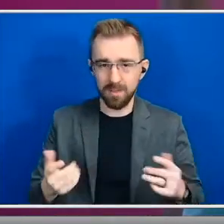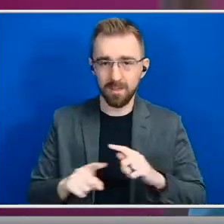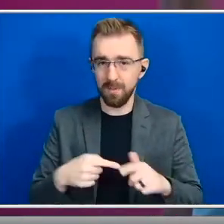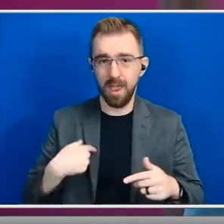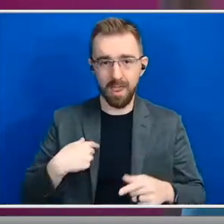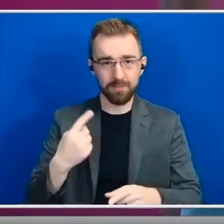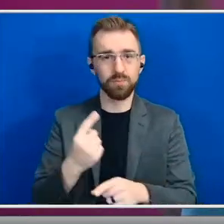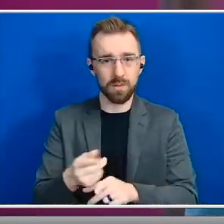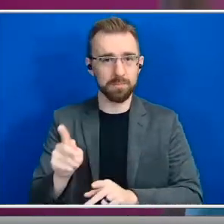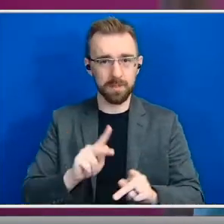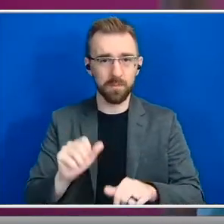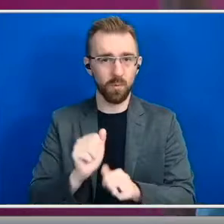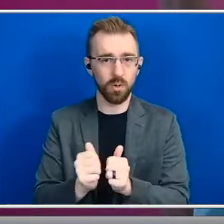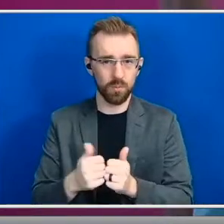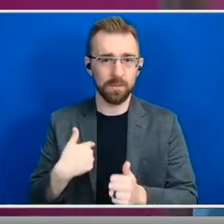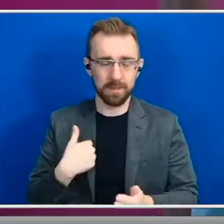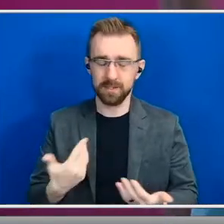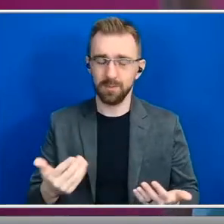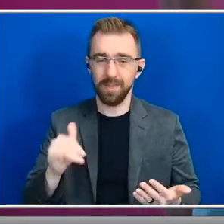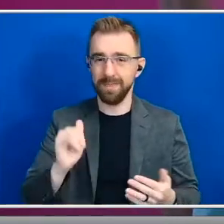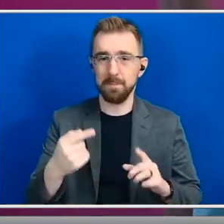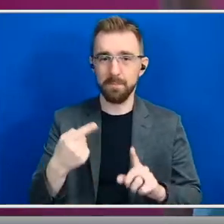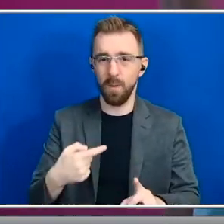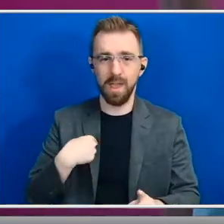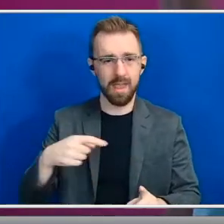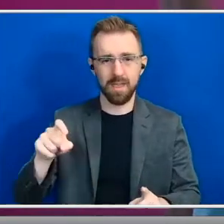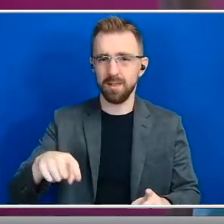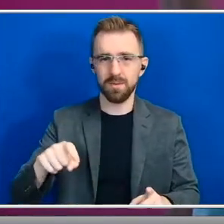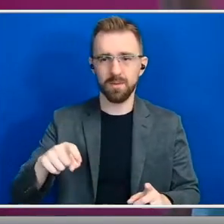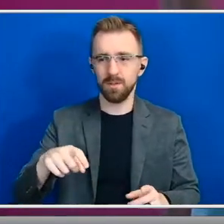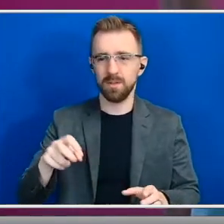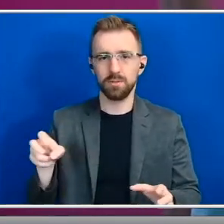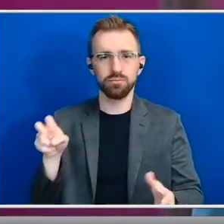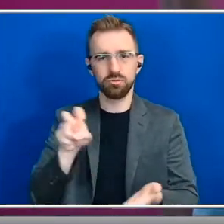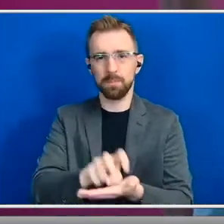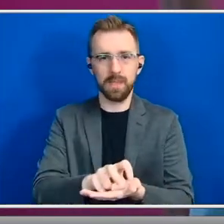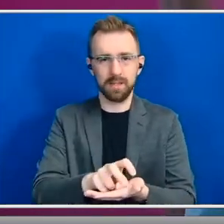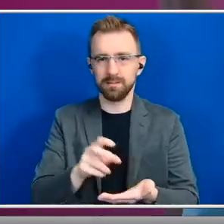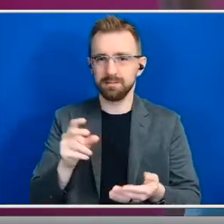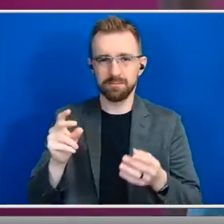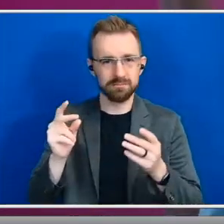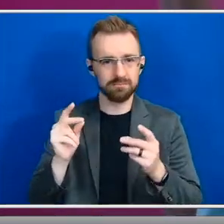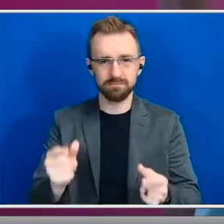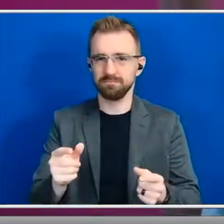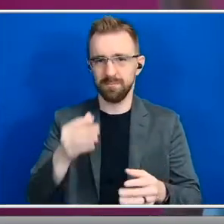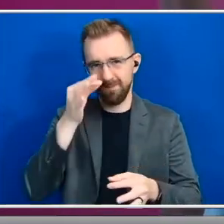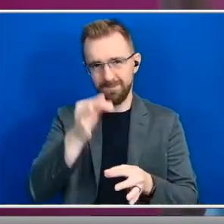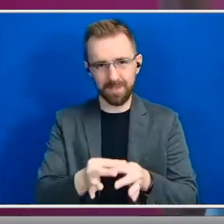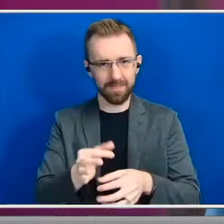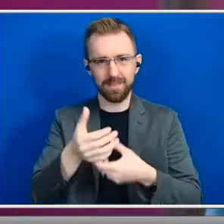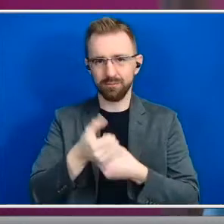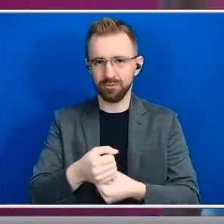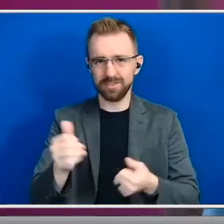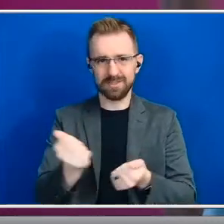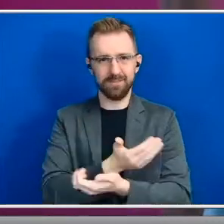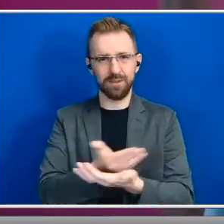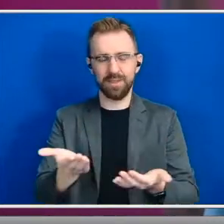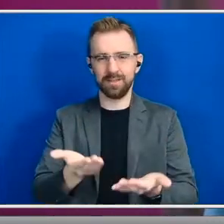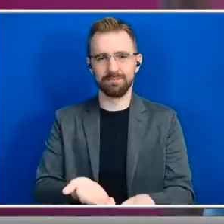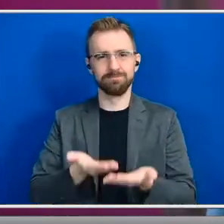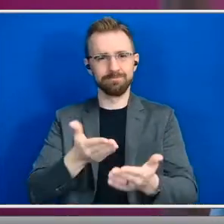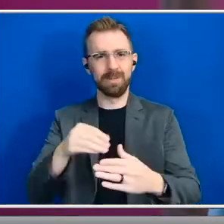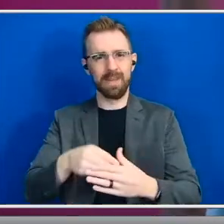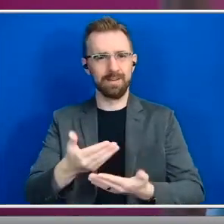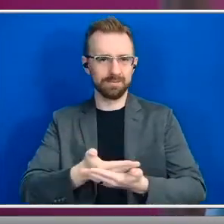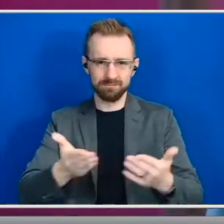So at that point, Amen. I just had to jump on it and put my faith and trust and everything else in these incredible doctors